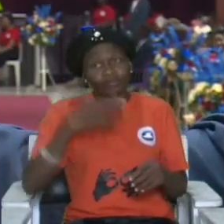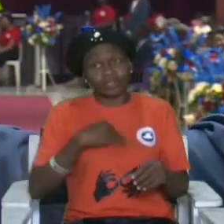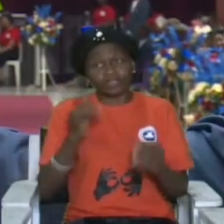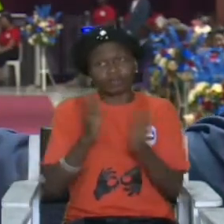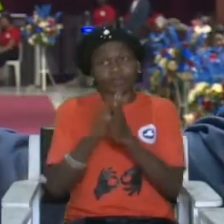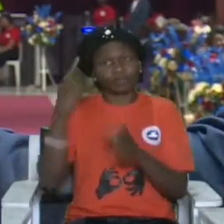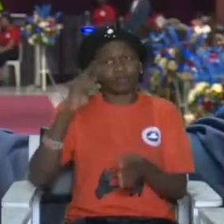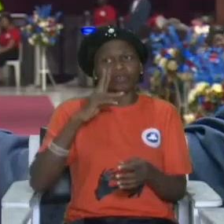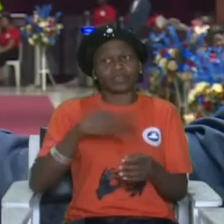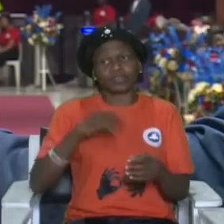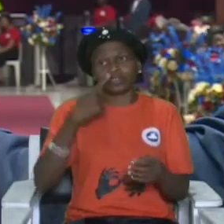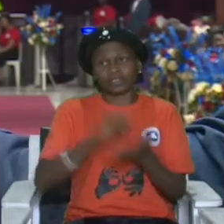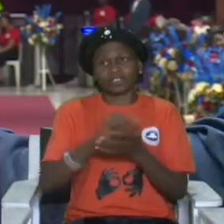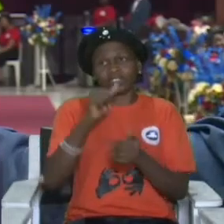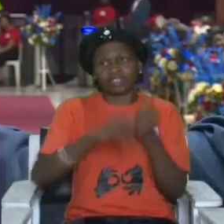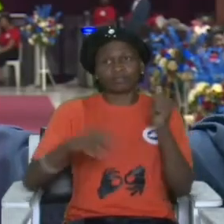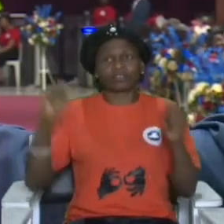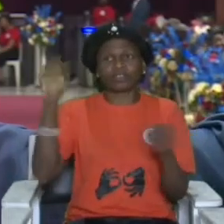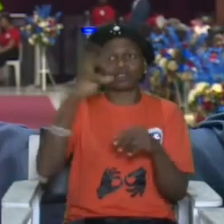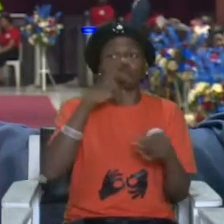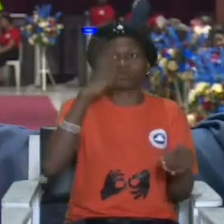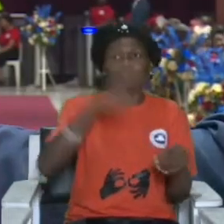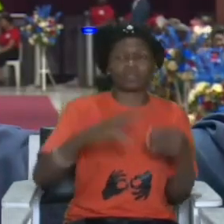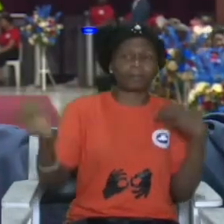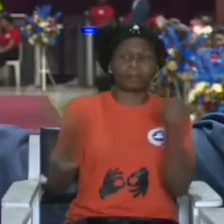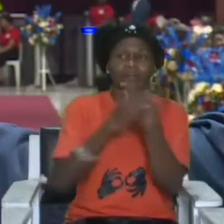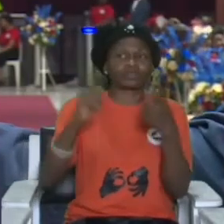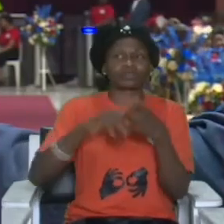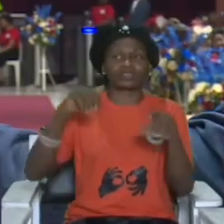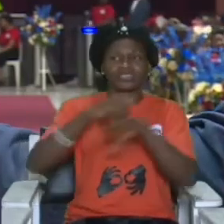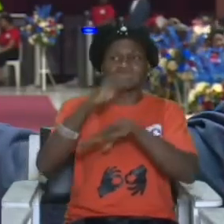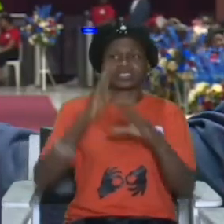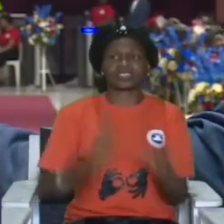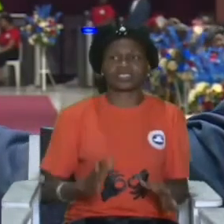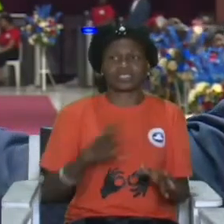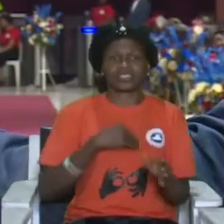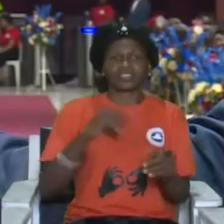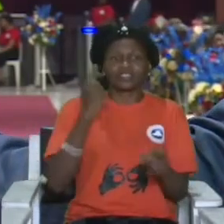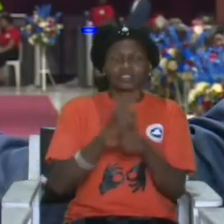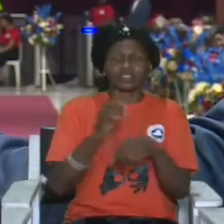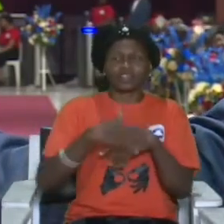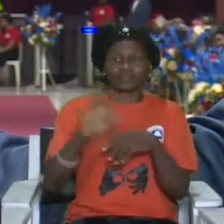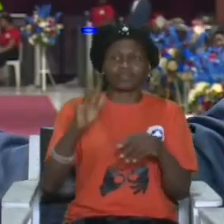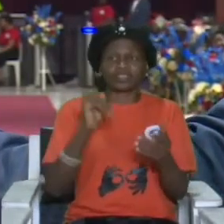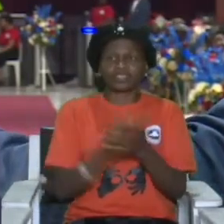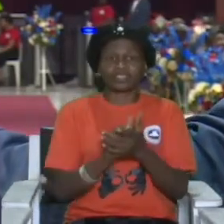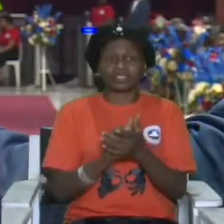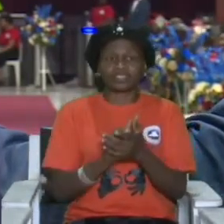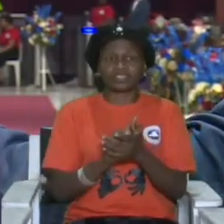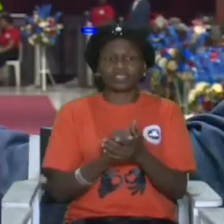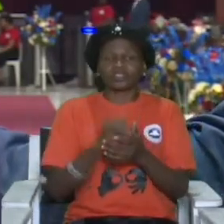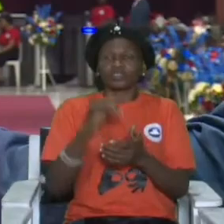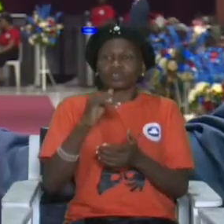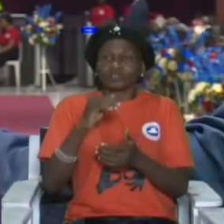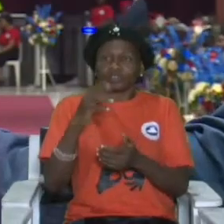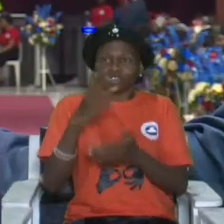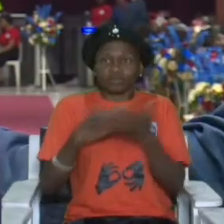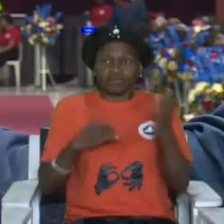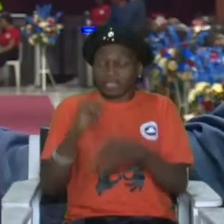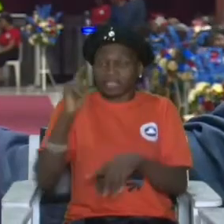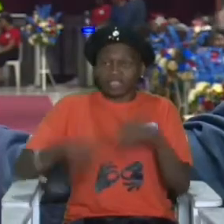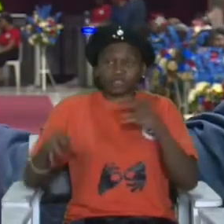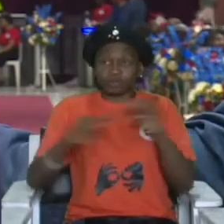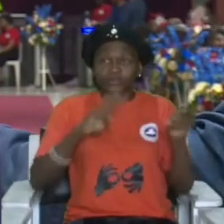prayed for her, and he said every arrow of the wicked is back to the sender. And just after that, someone who could not move her hands, move her